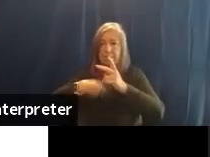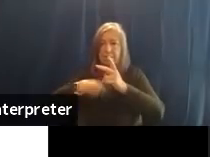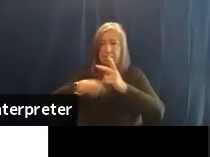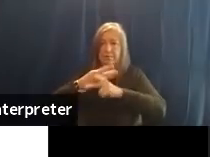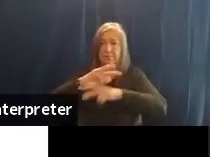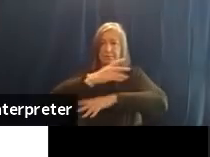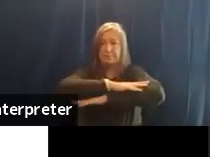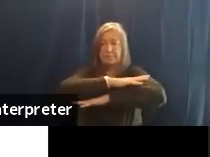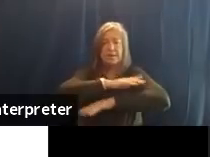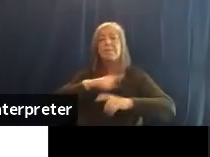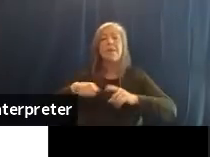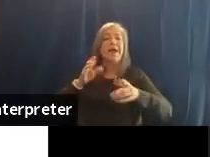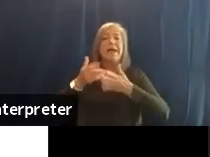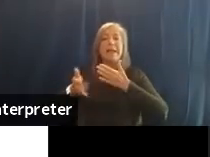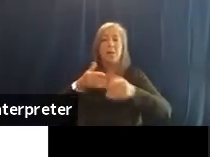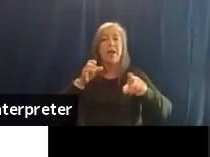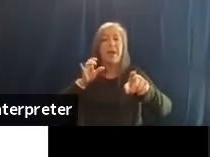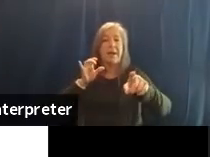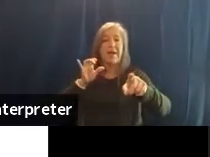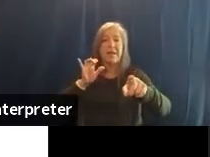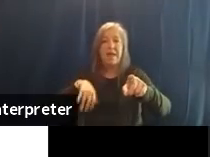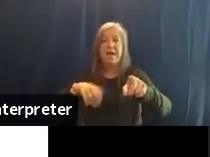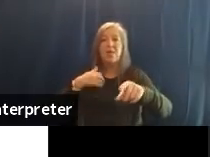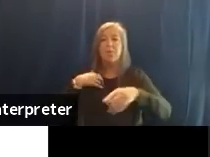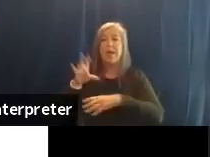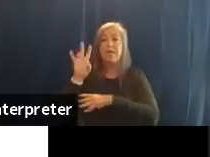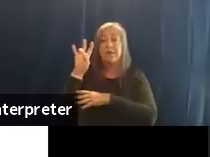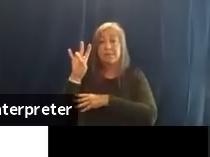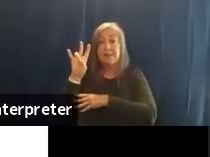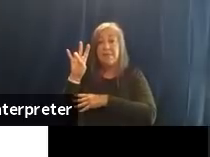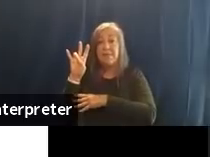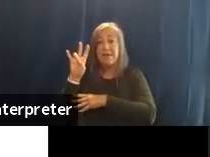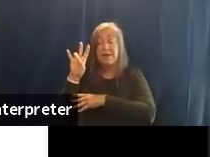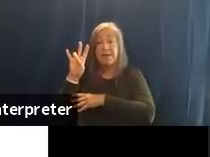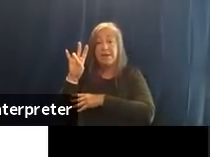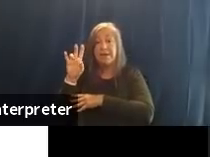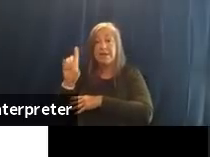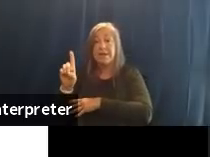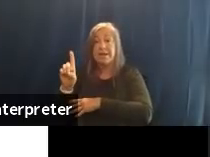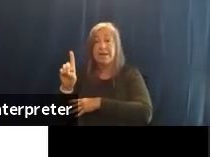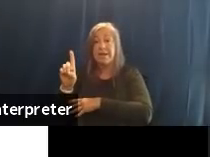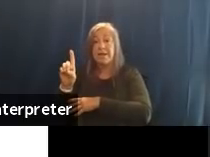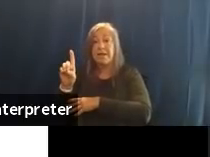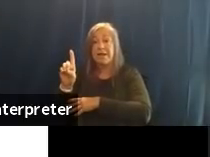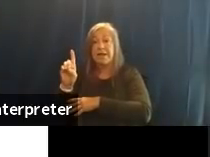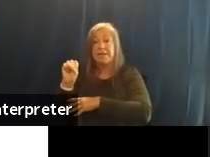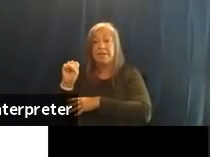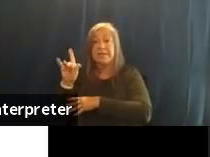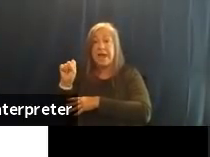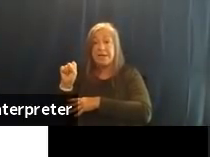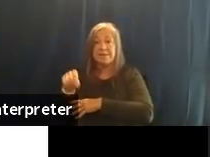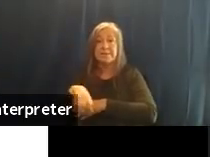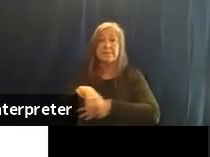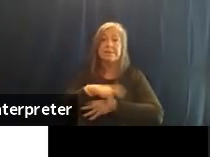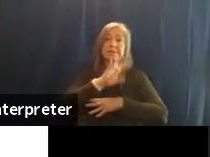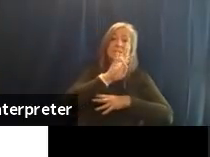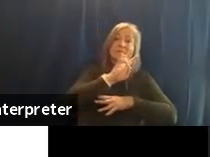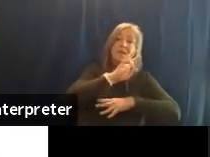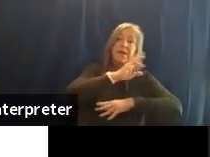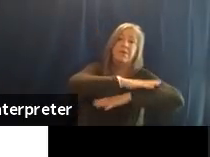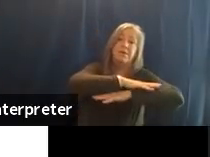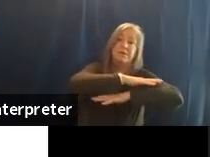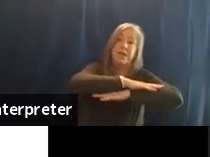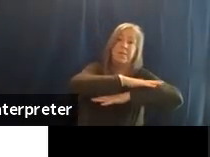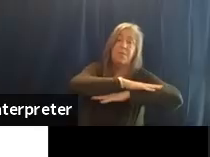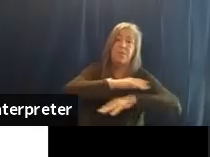desks with 14 tables to achieve it. A couple of other things to note here. You can see that in the middle of the picture, there's a bookcase that we were able